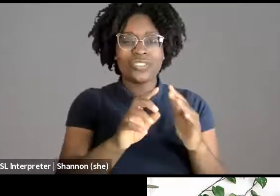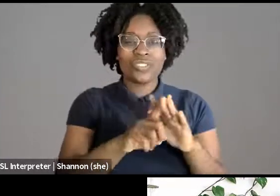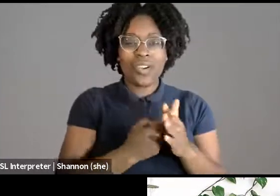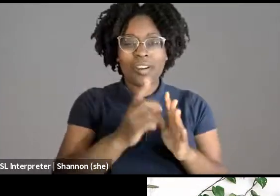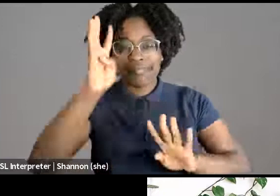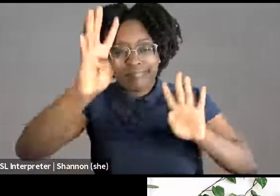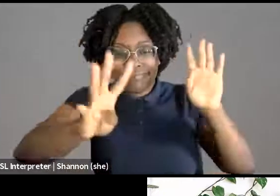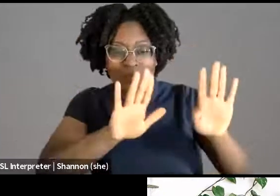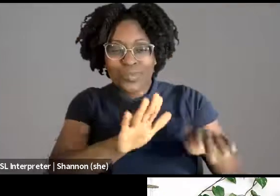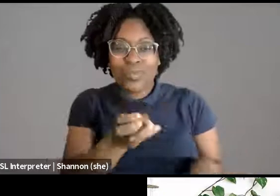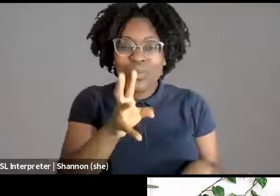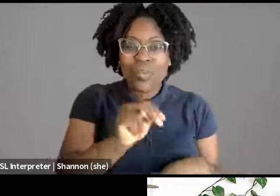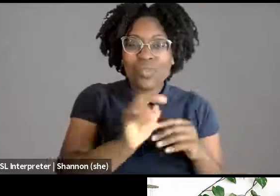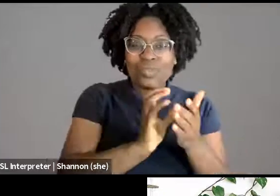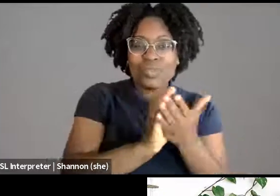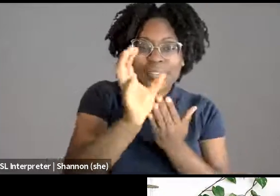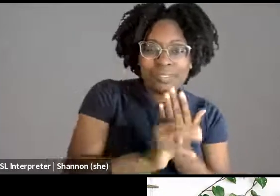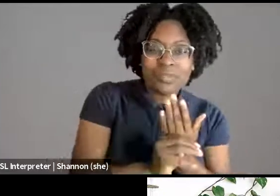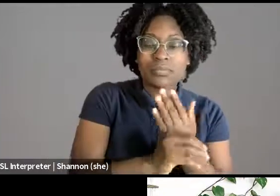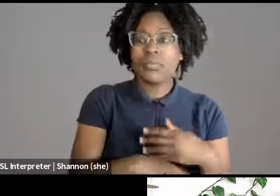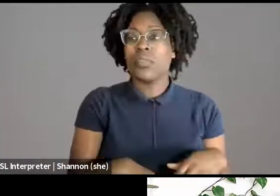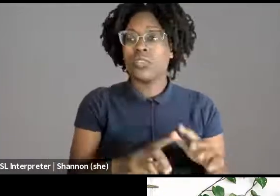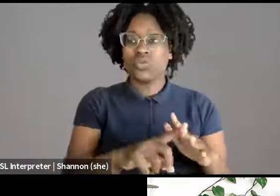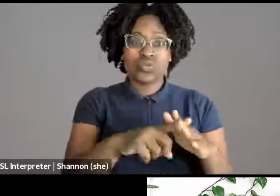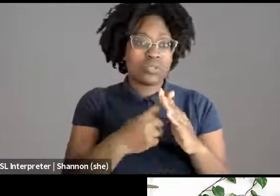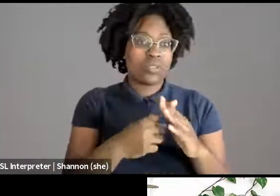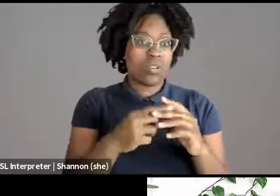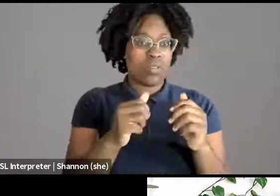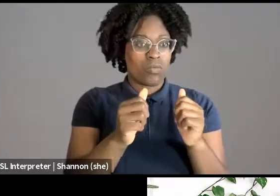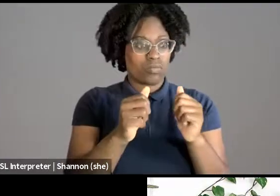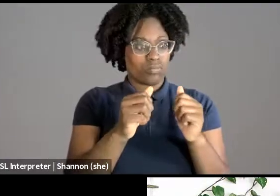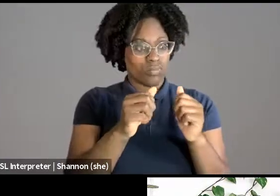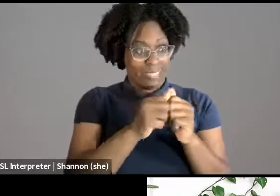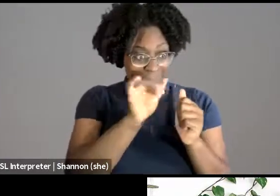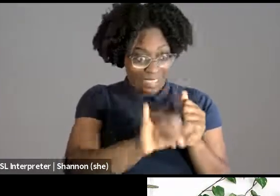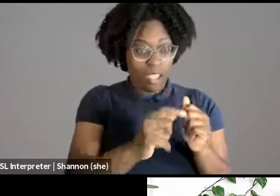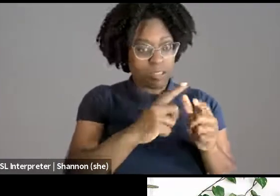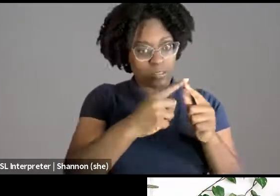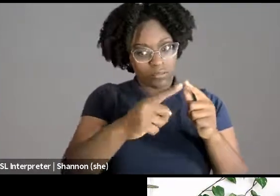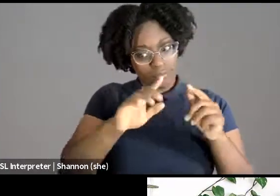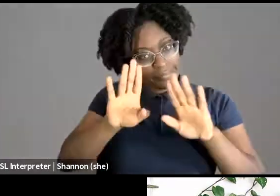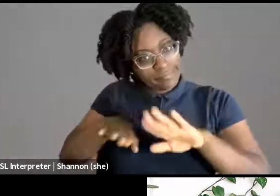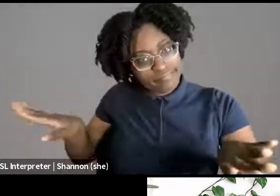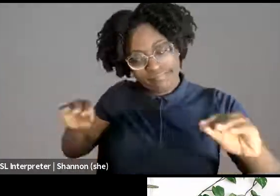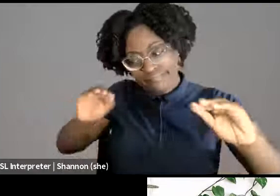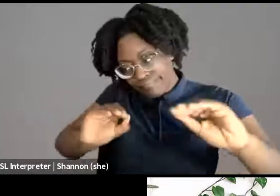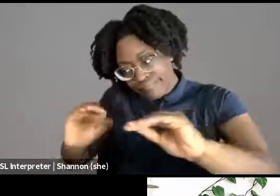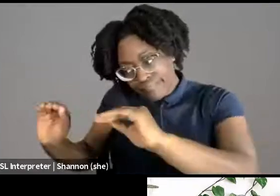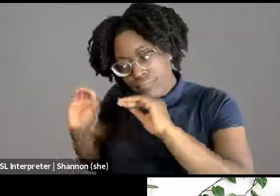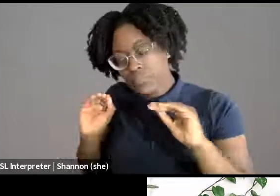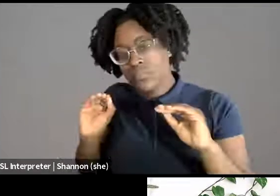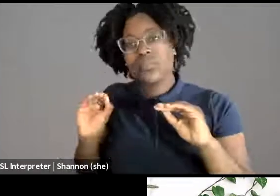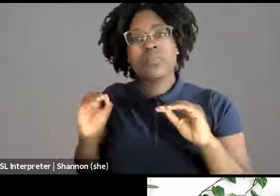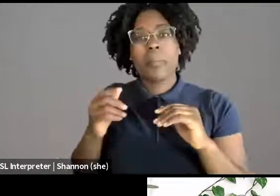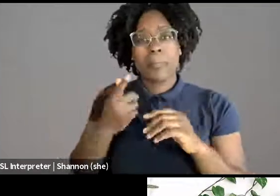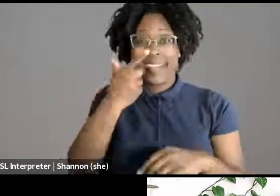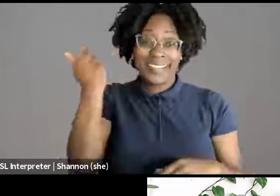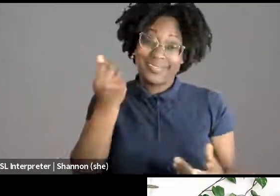Because that work needs to be done, that curriculum needs to be changed, and somebody needs to do it, right? It could be